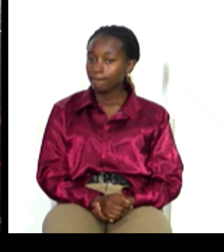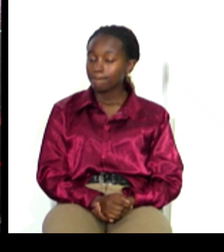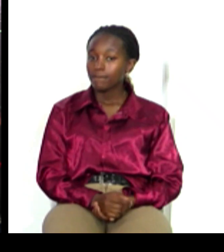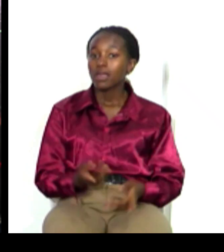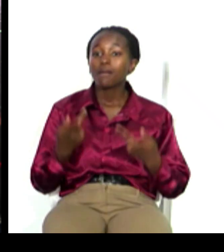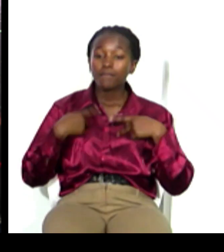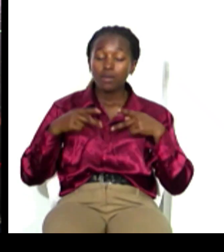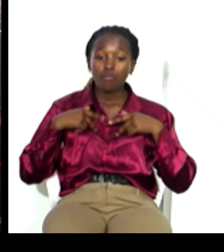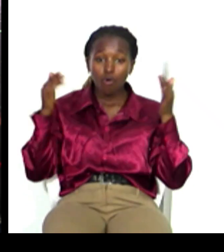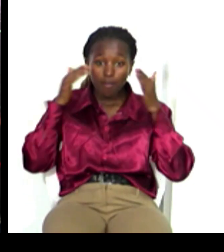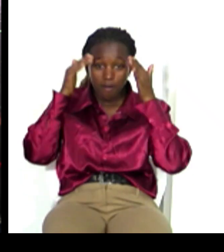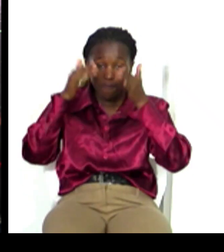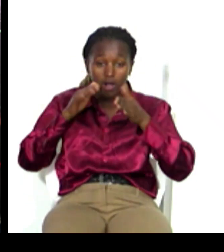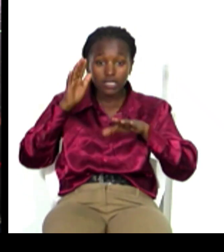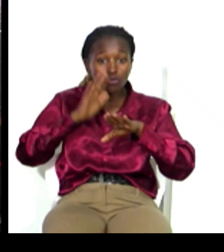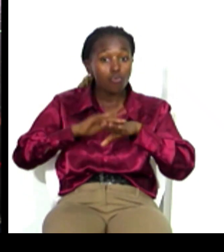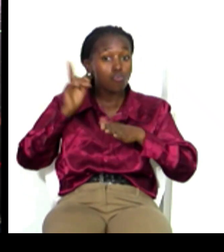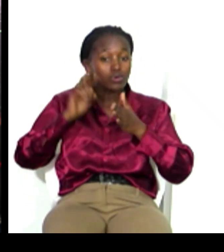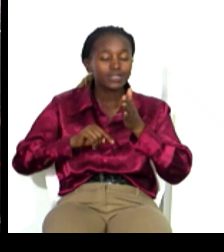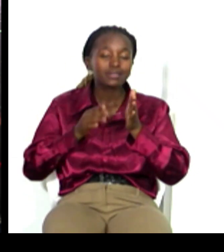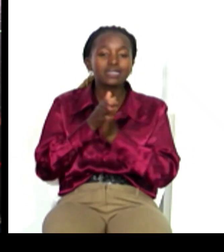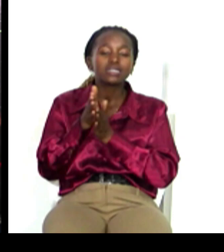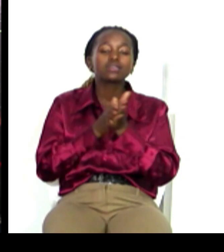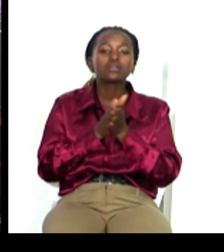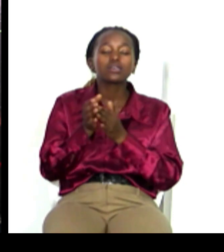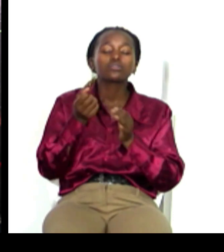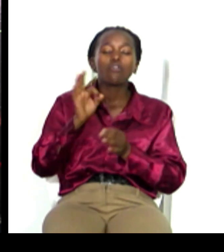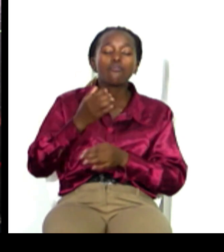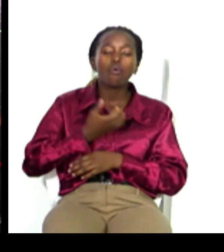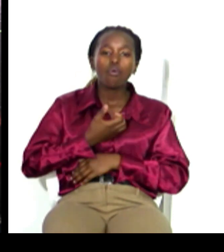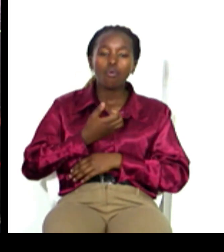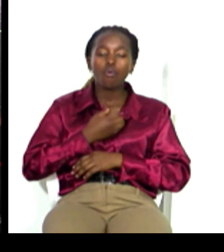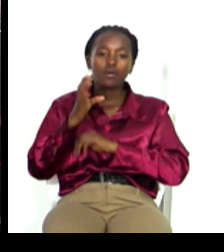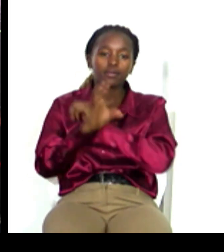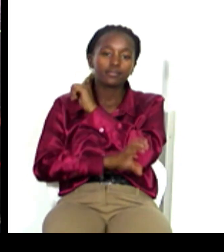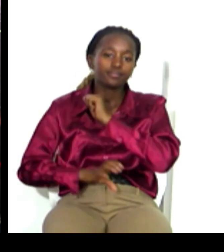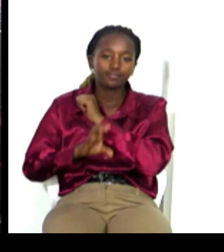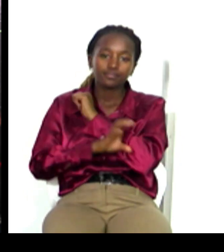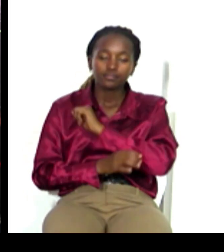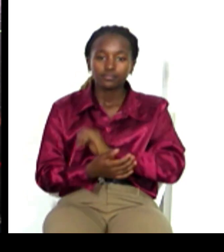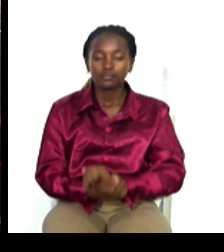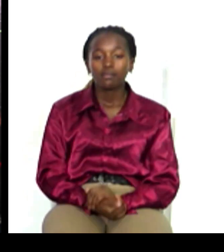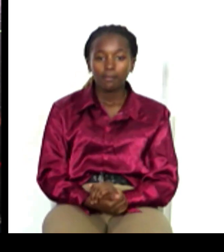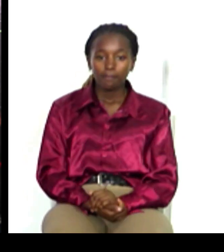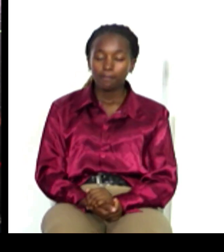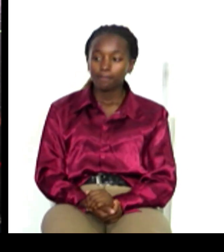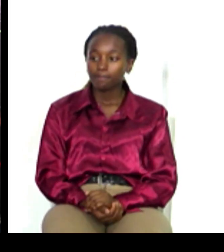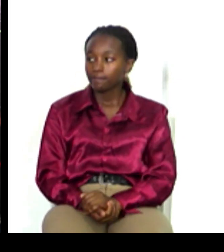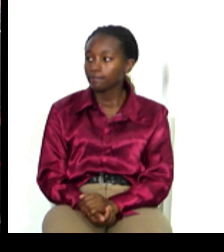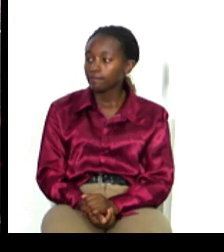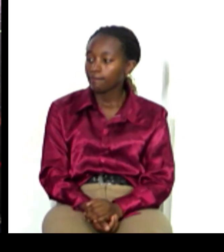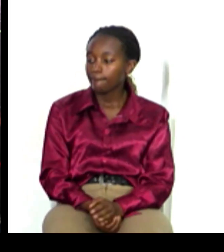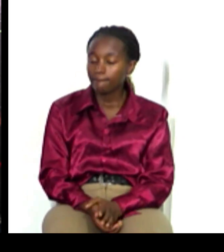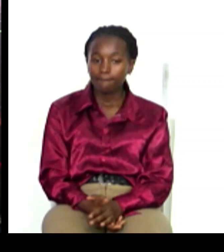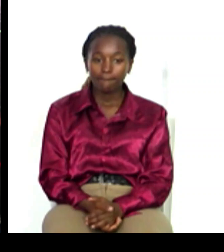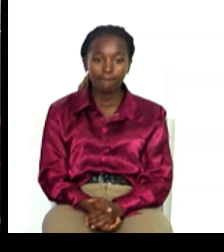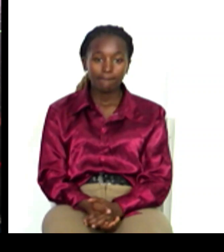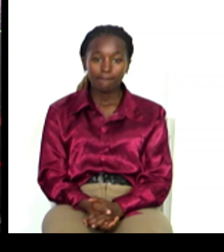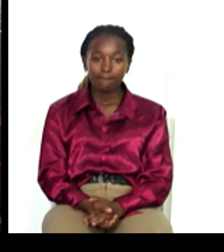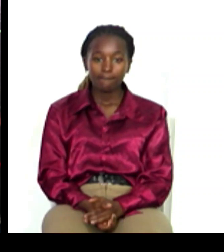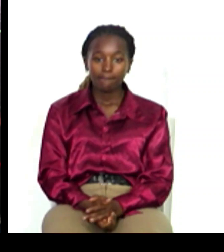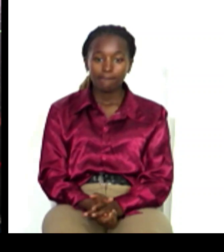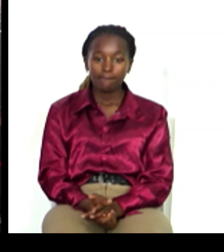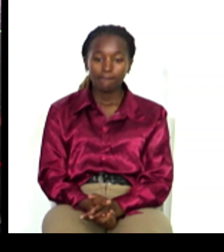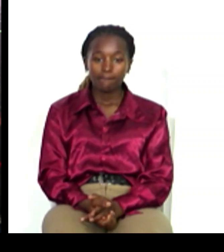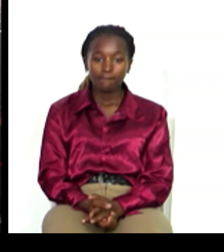That is the reason why they are going to support Djibouti. Yes. Okay. It's a politics of interest. And